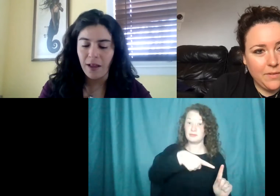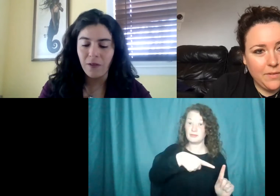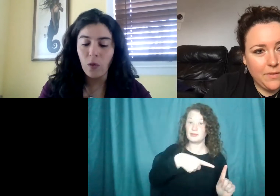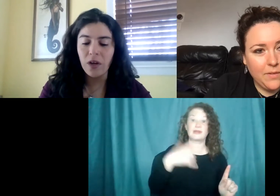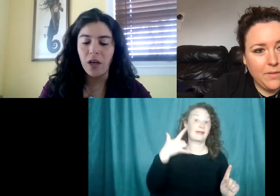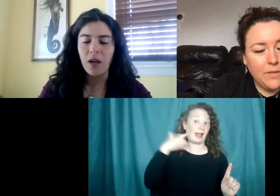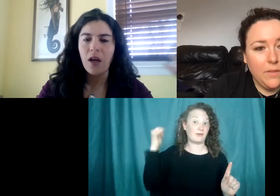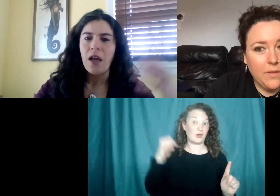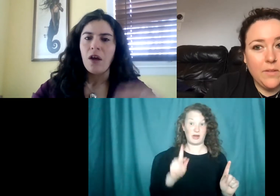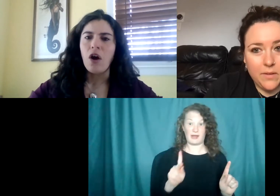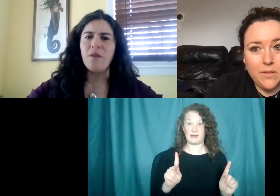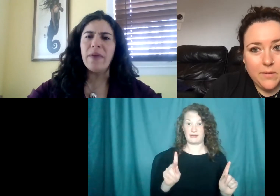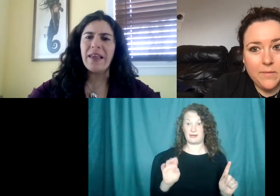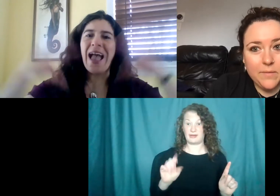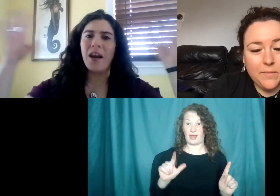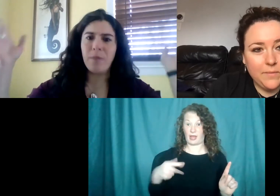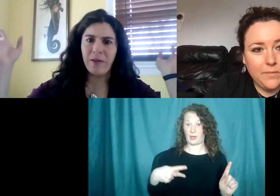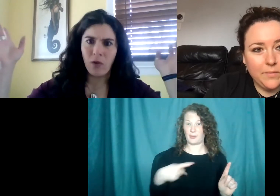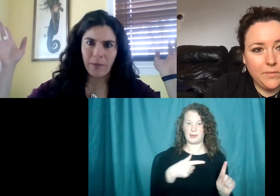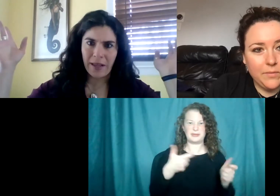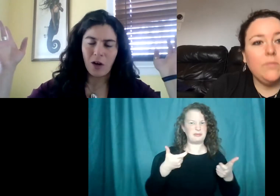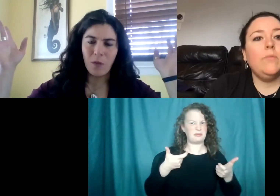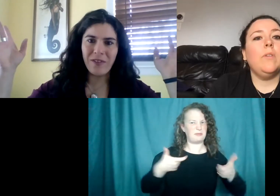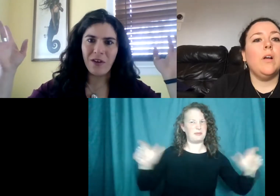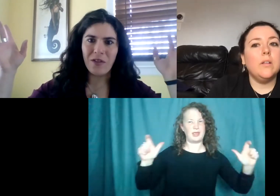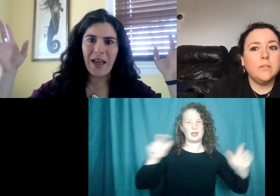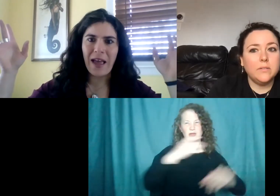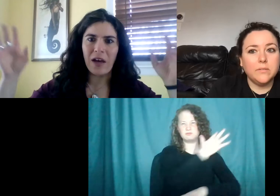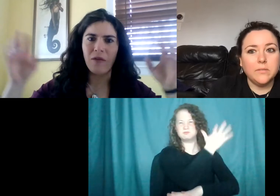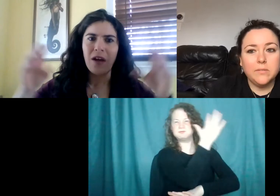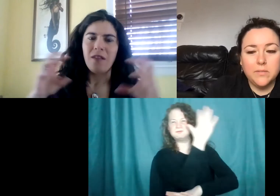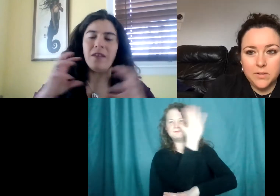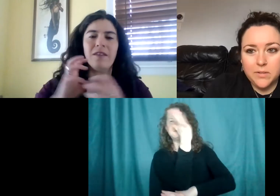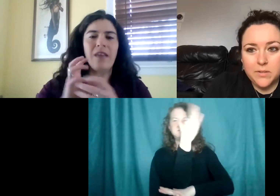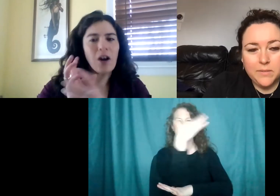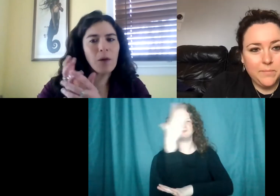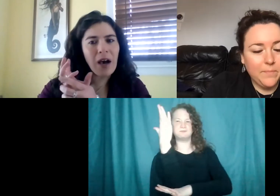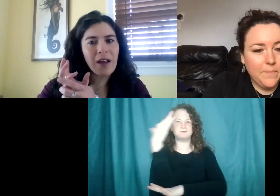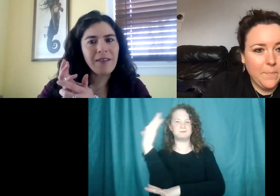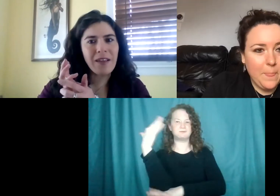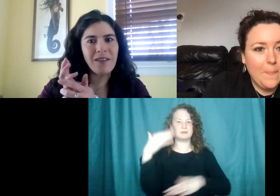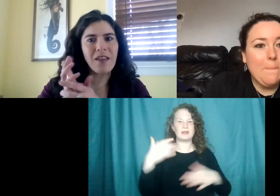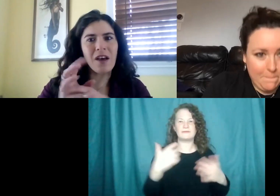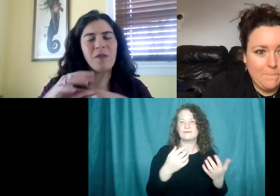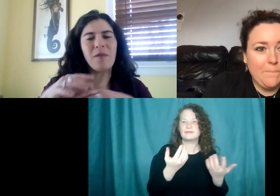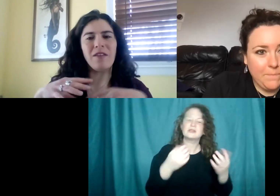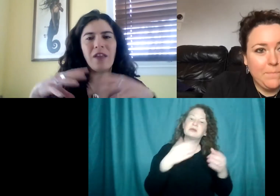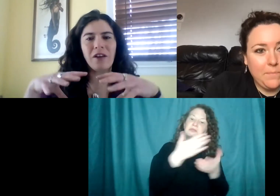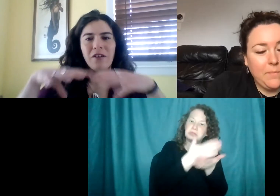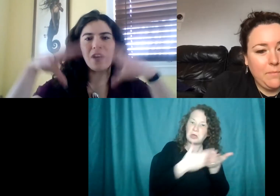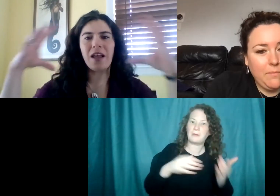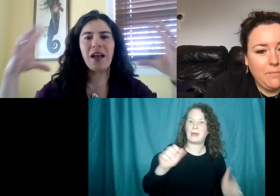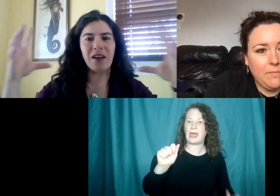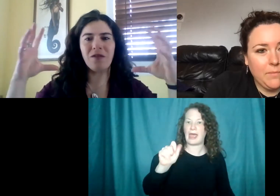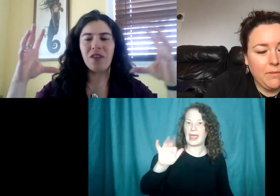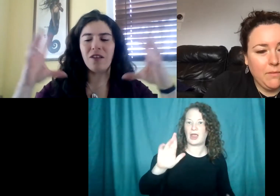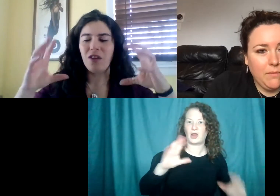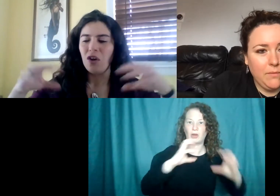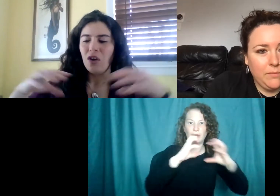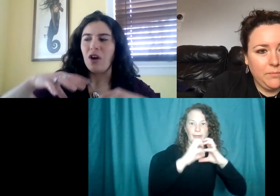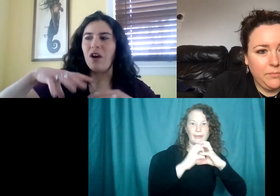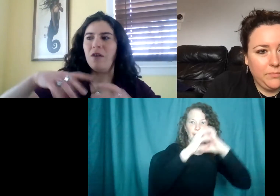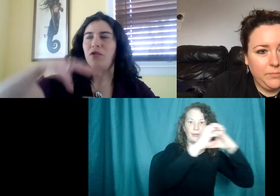out in California, are big canopy forming kelps. So they have these air pockets in them, and they create kind of